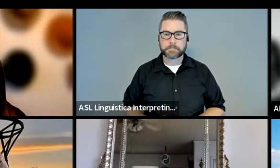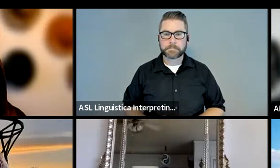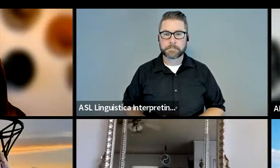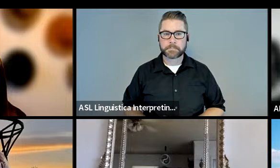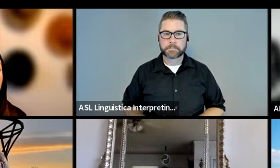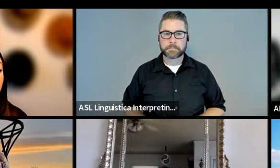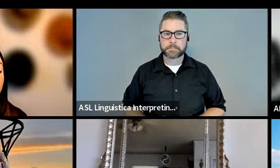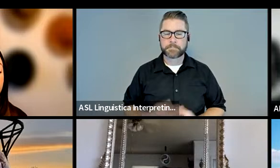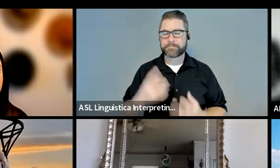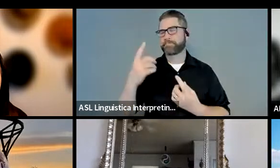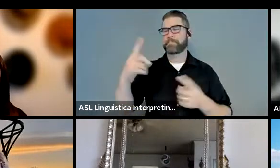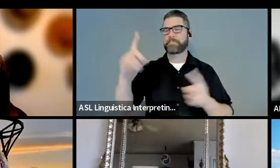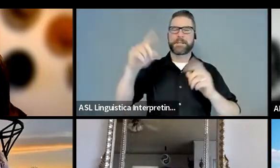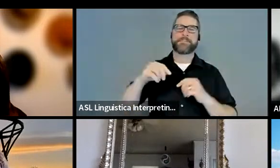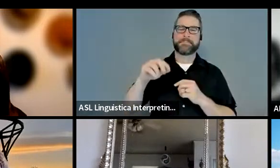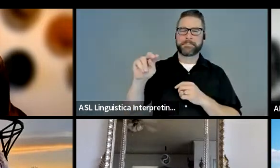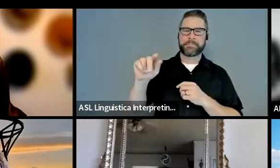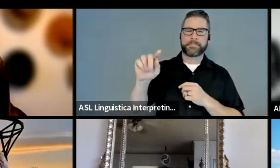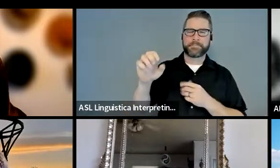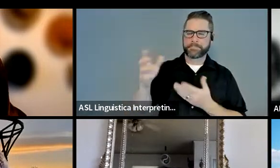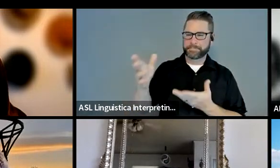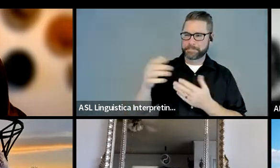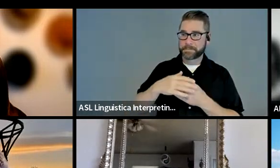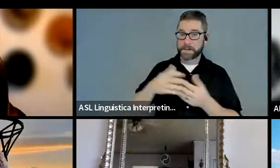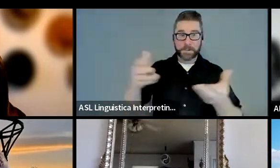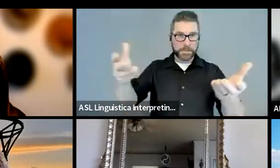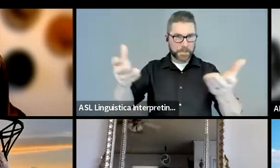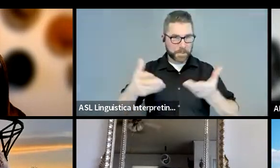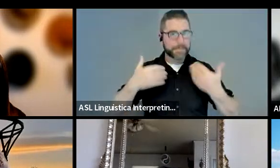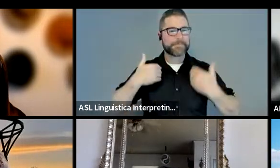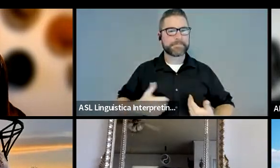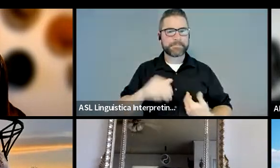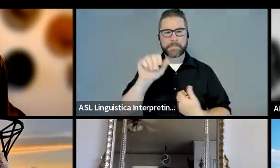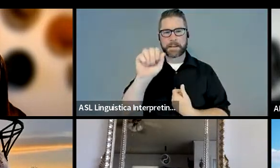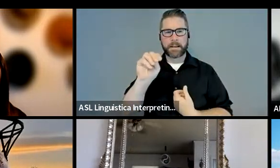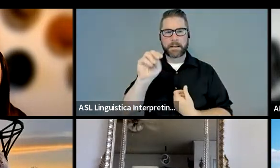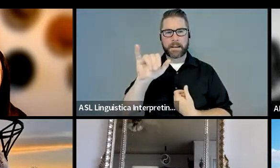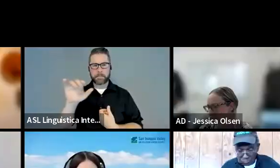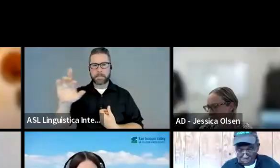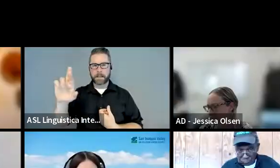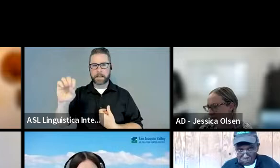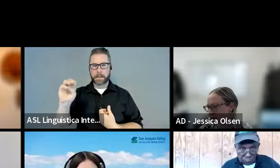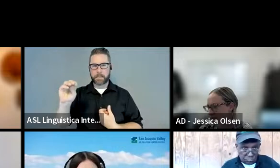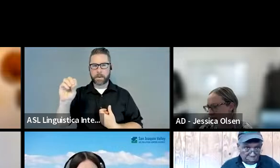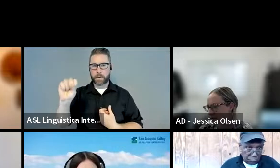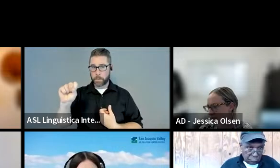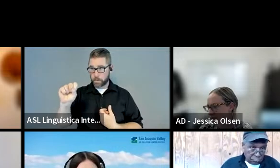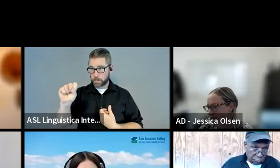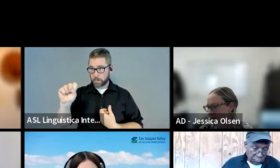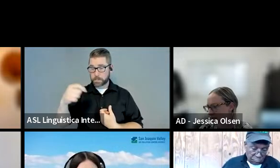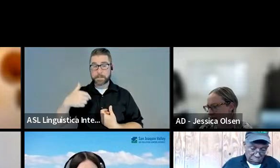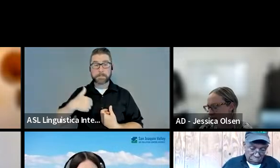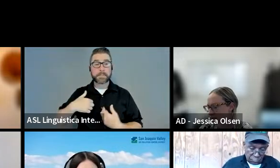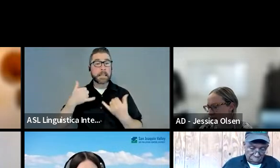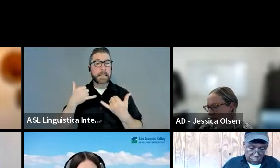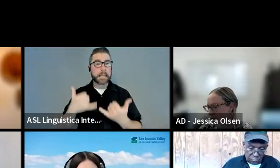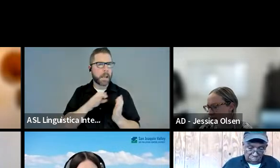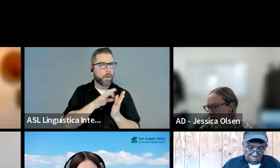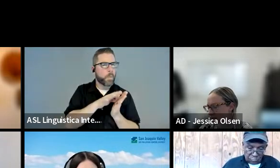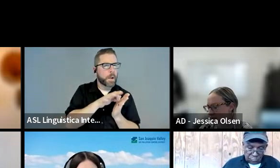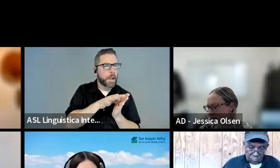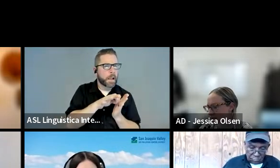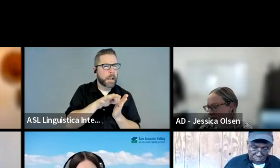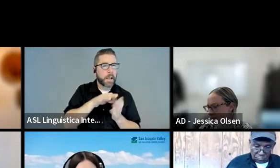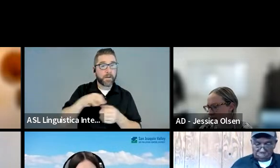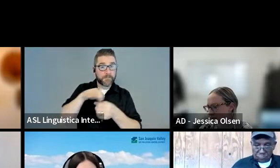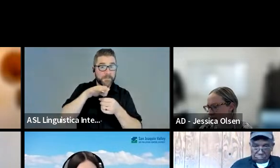Oh, there we are. Welcome back. This is Amy Ramos, and I am now tallying up the votes on people who said that they